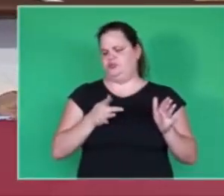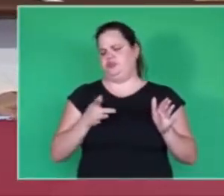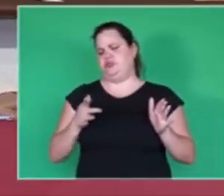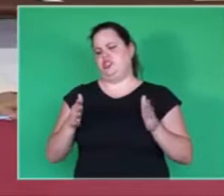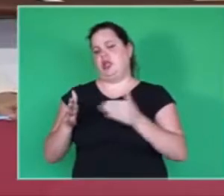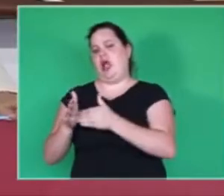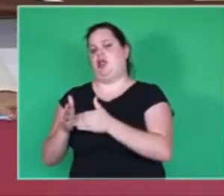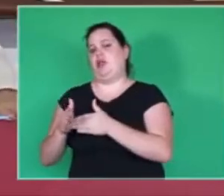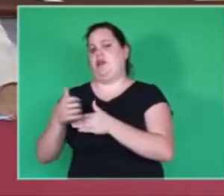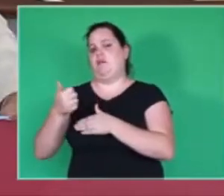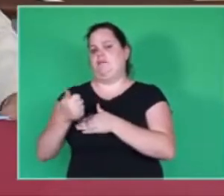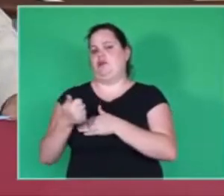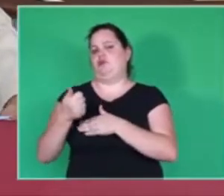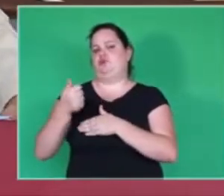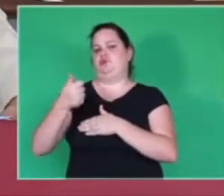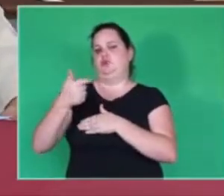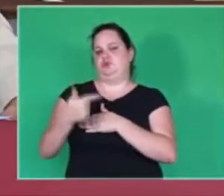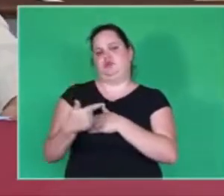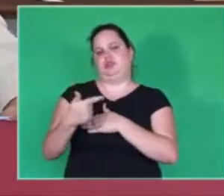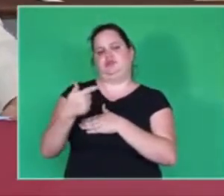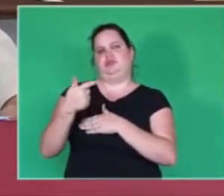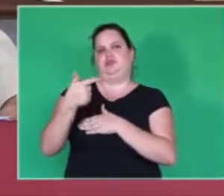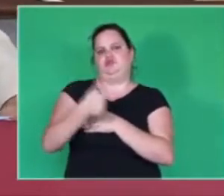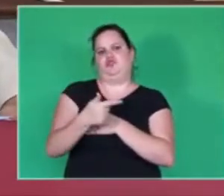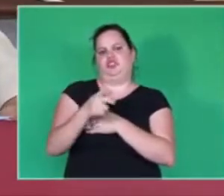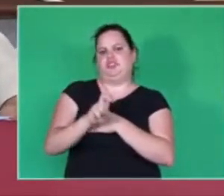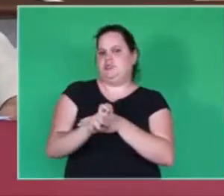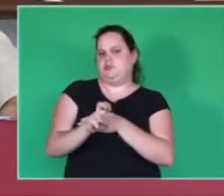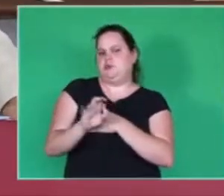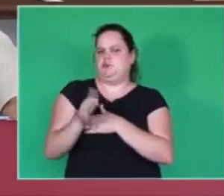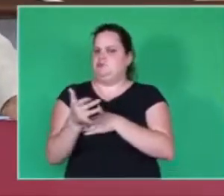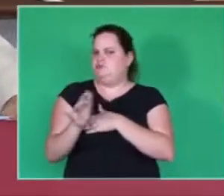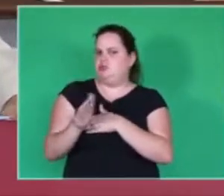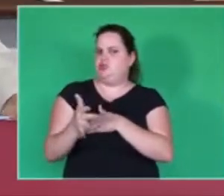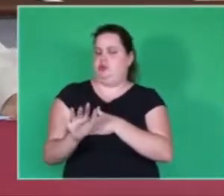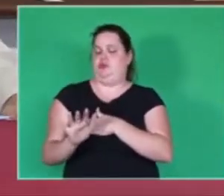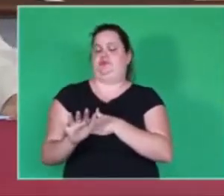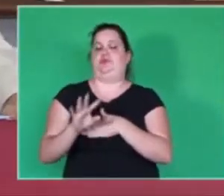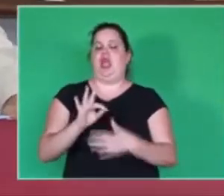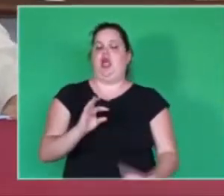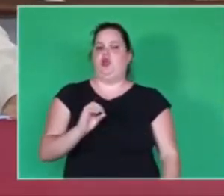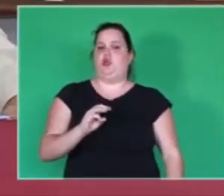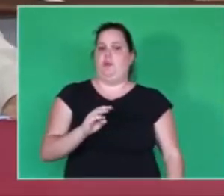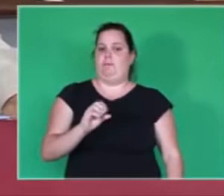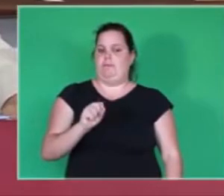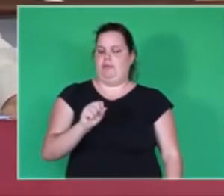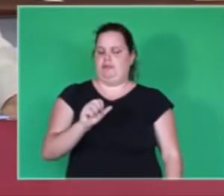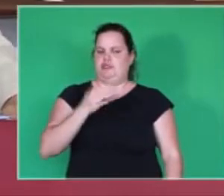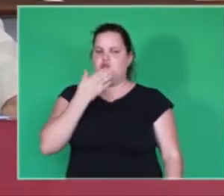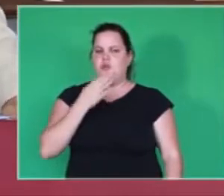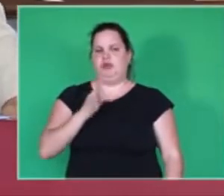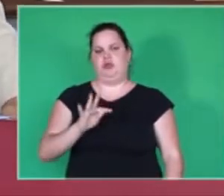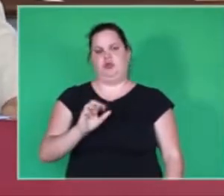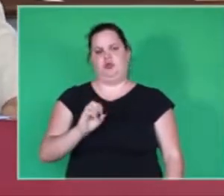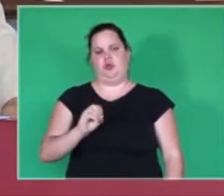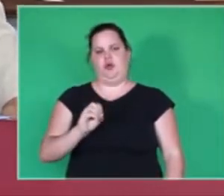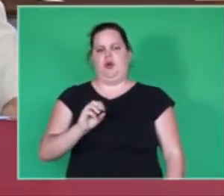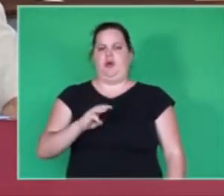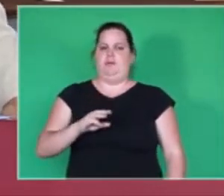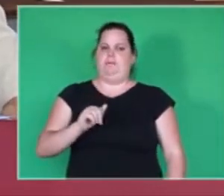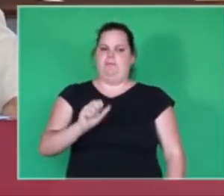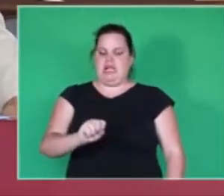then we see Thomas Aquinas. He was a great